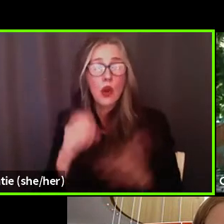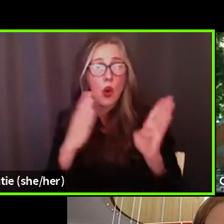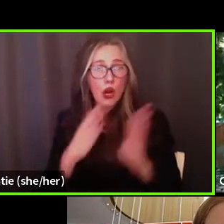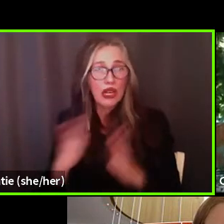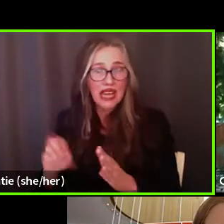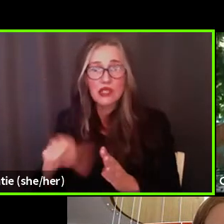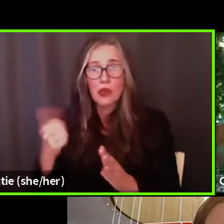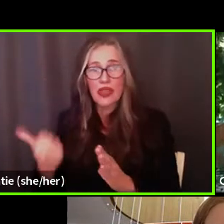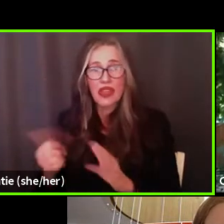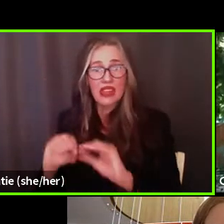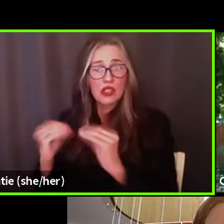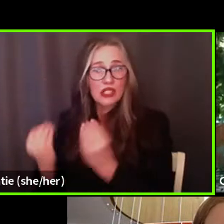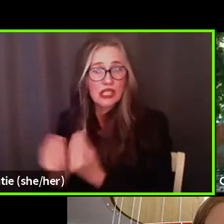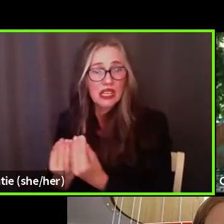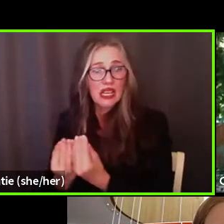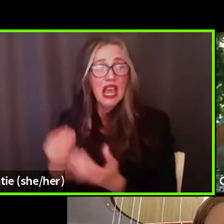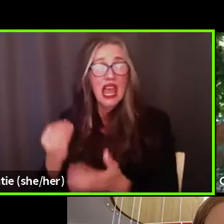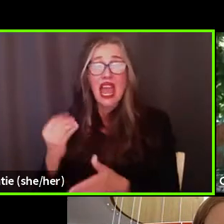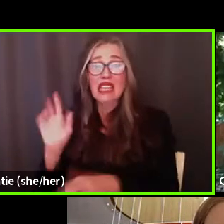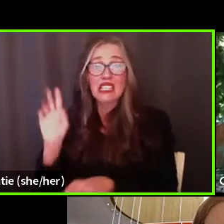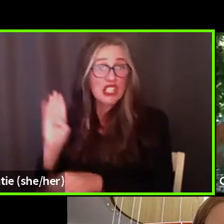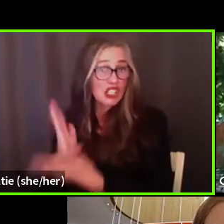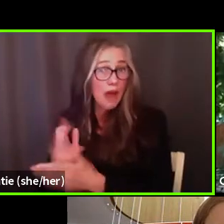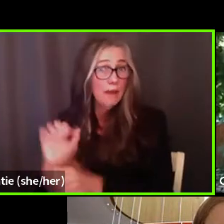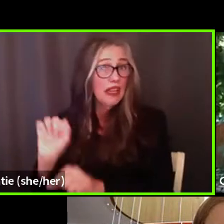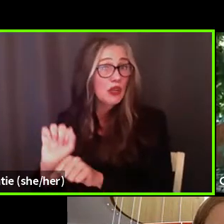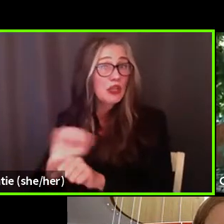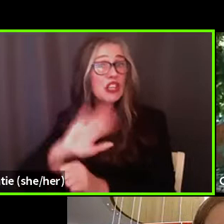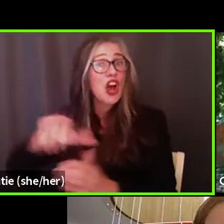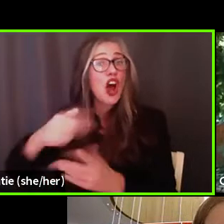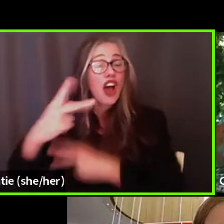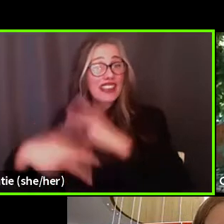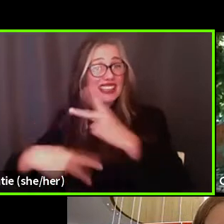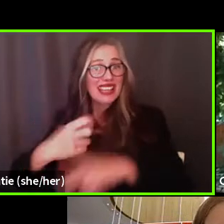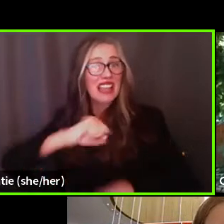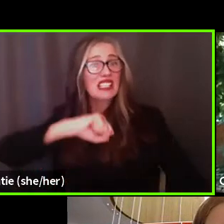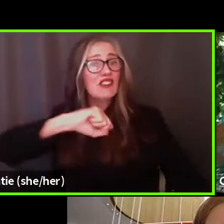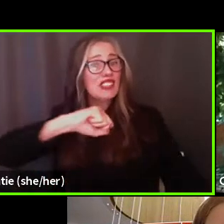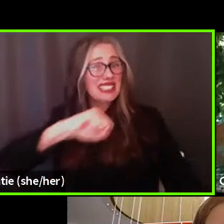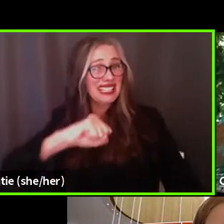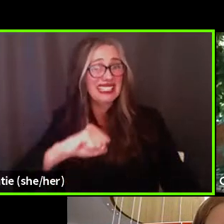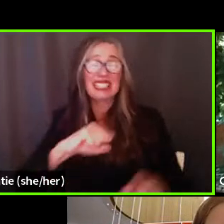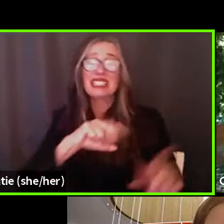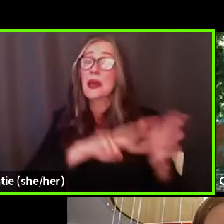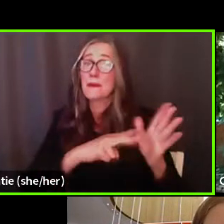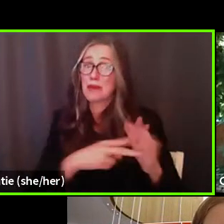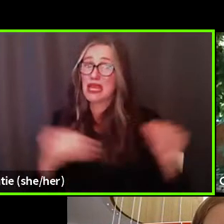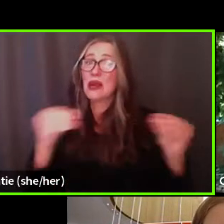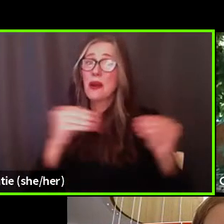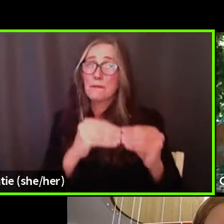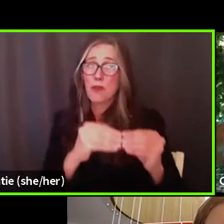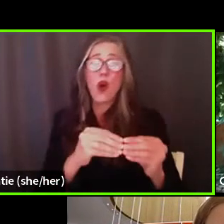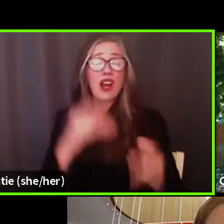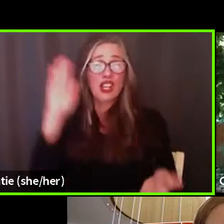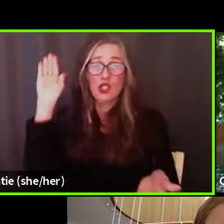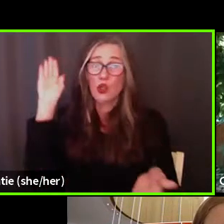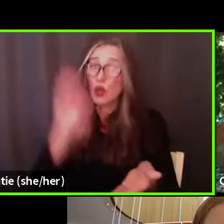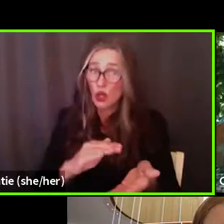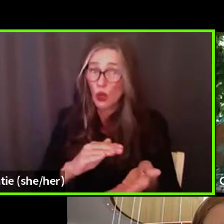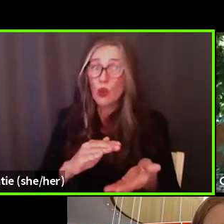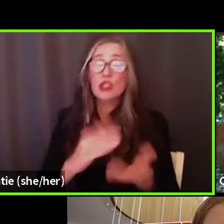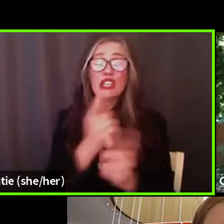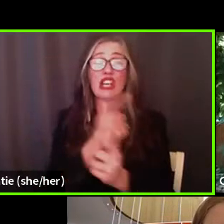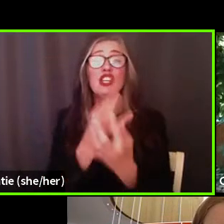organizations and work stoppages all of these forms of resistance increase the possibility of a loss of liberty and prolonged